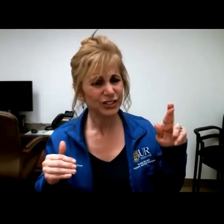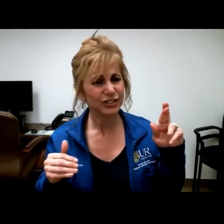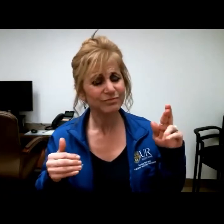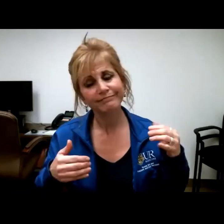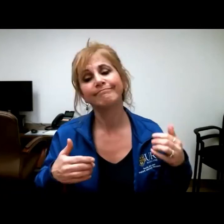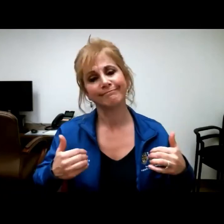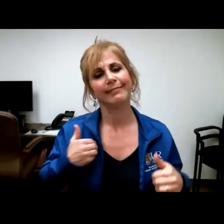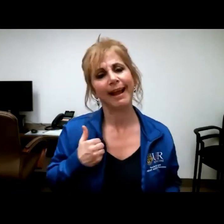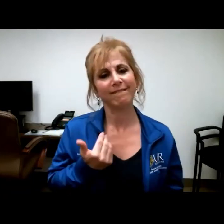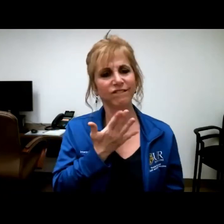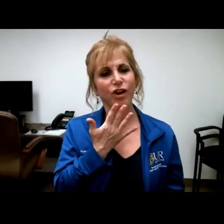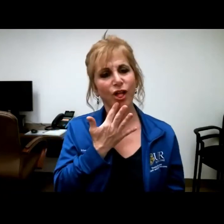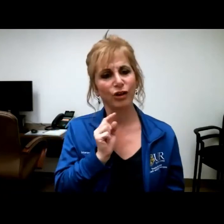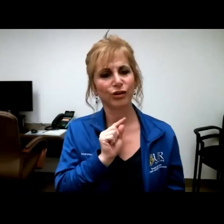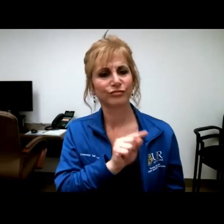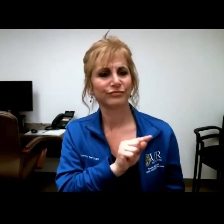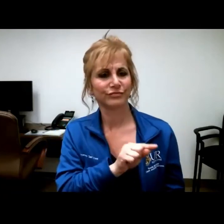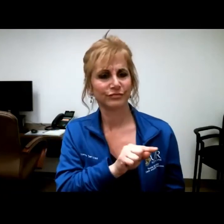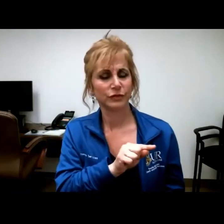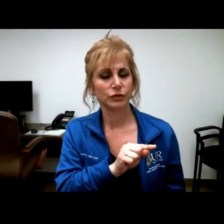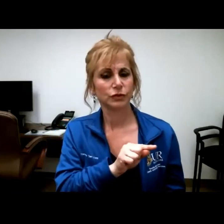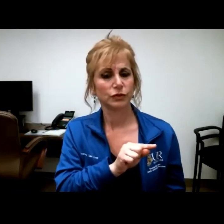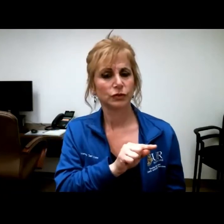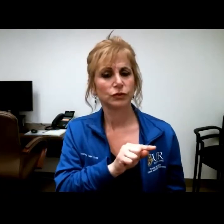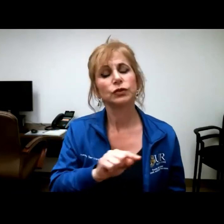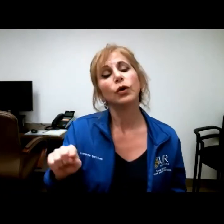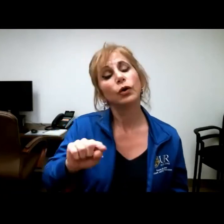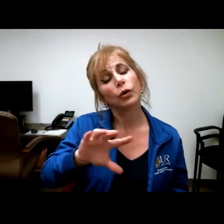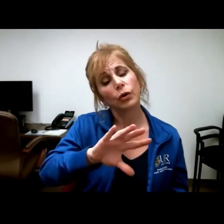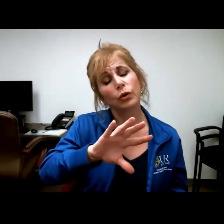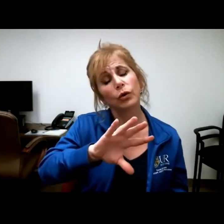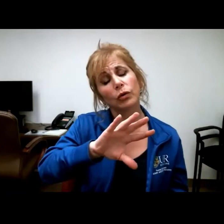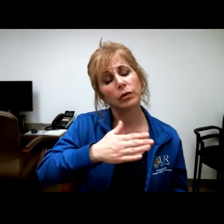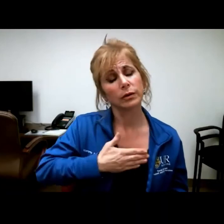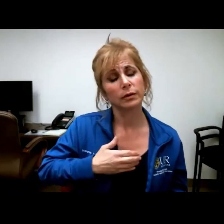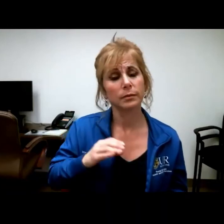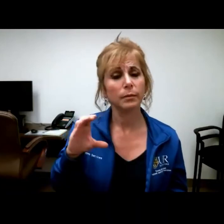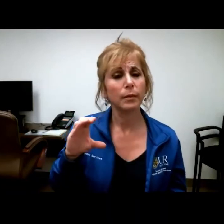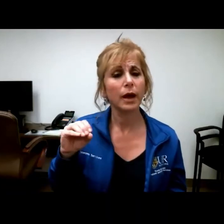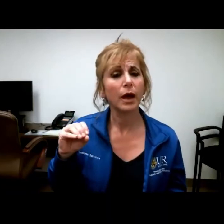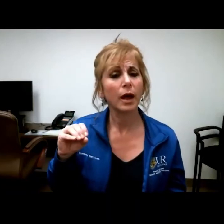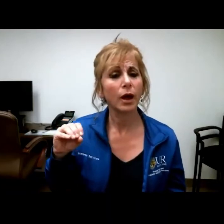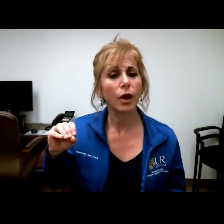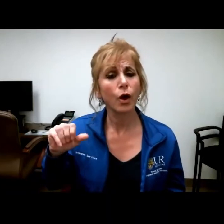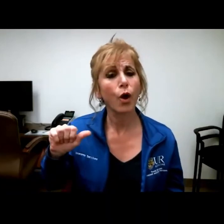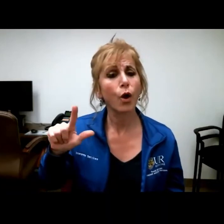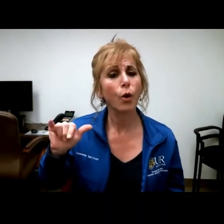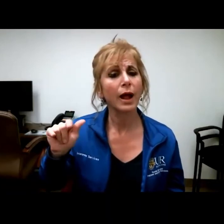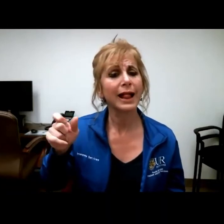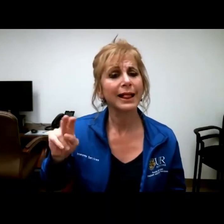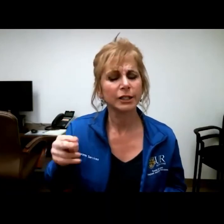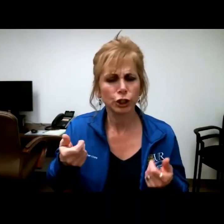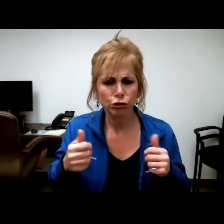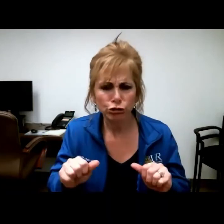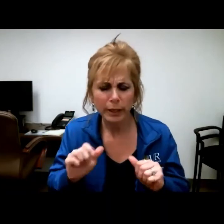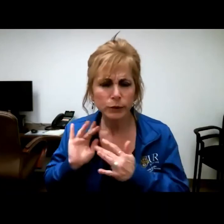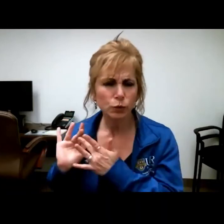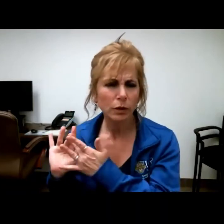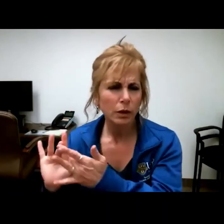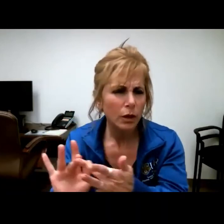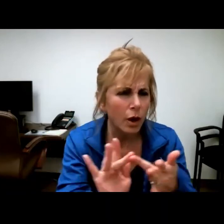Health Coalition tries to utilize diverse organizations and networks and individuals to help our